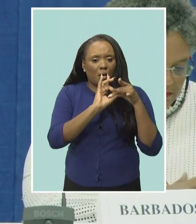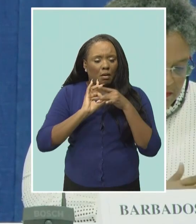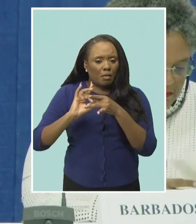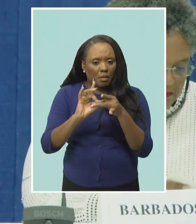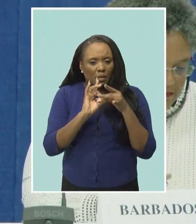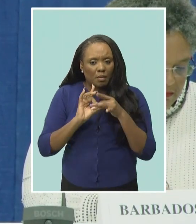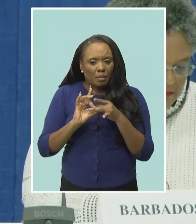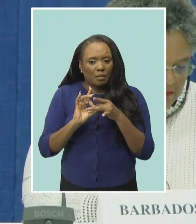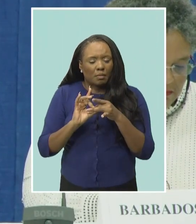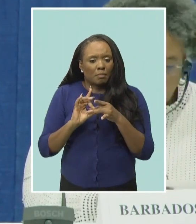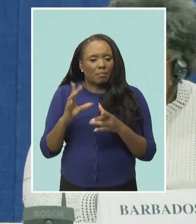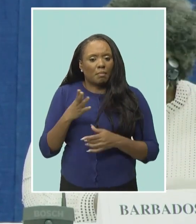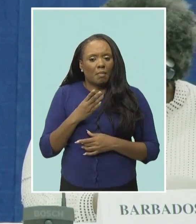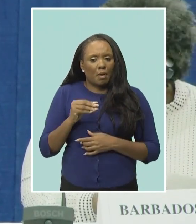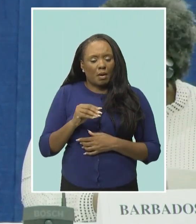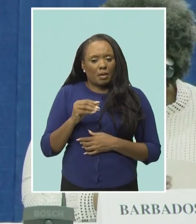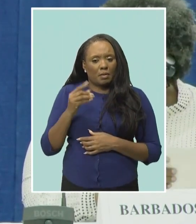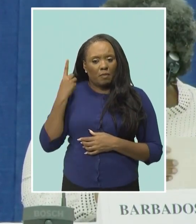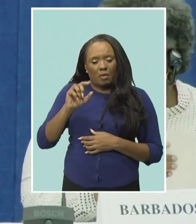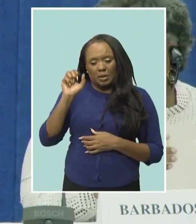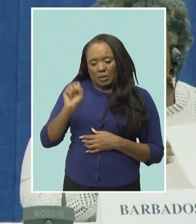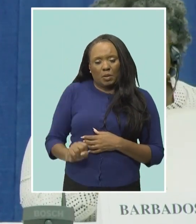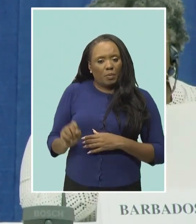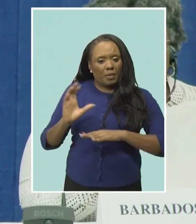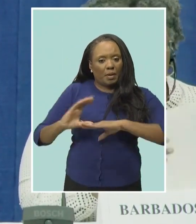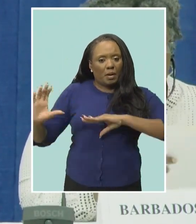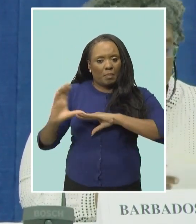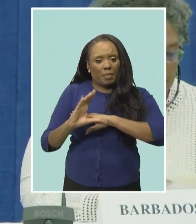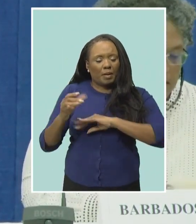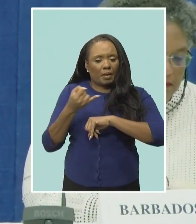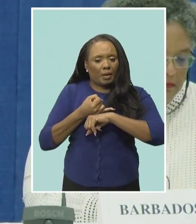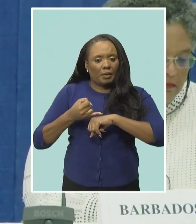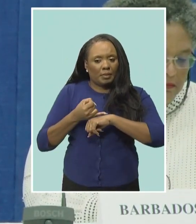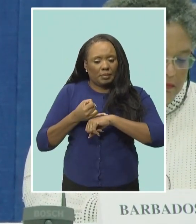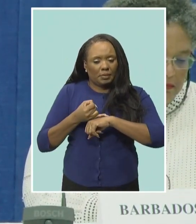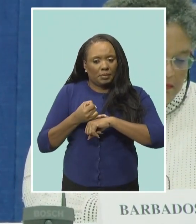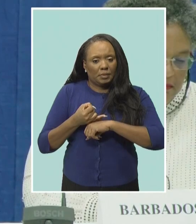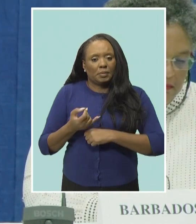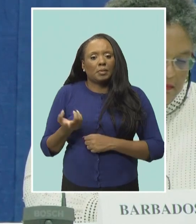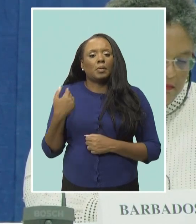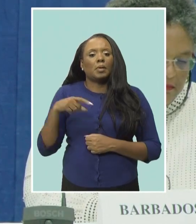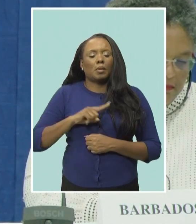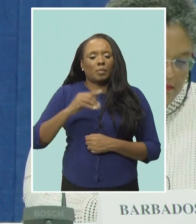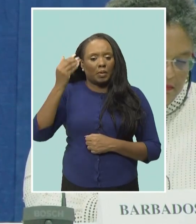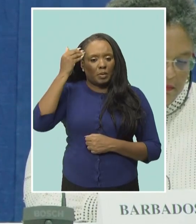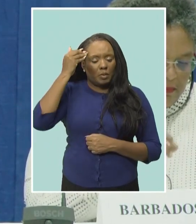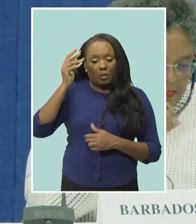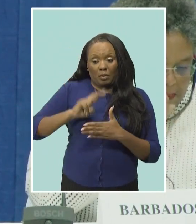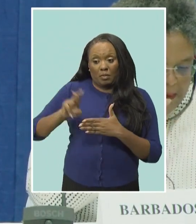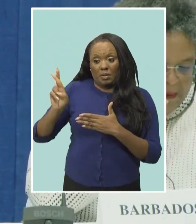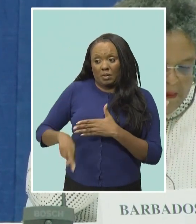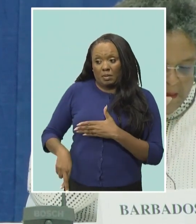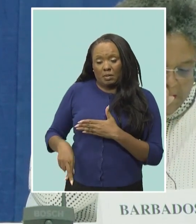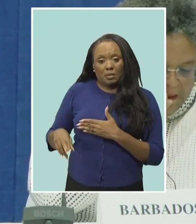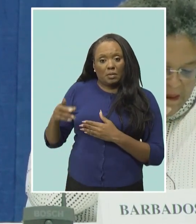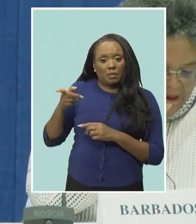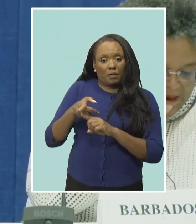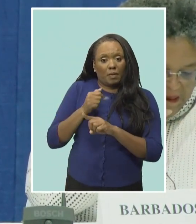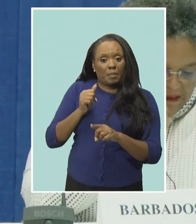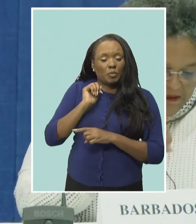South-South cooperation in the Caribbean. We are certain that the results of